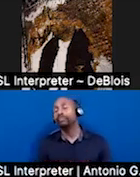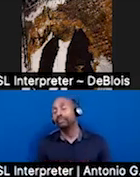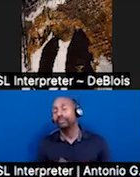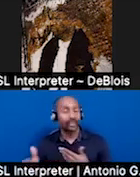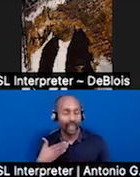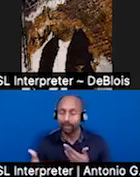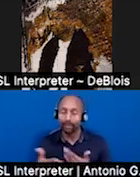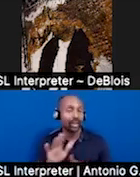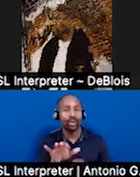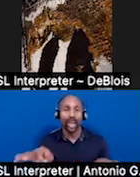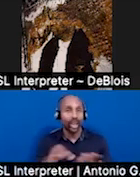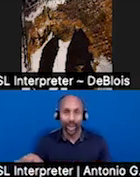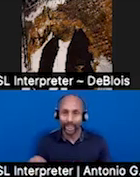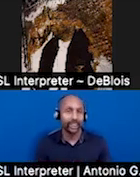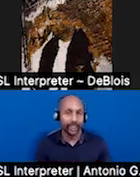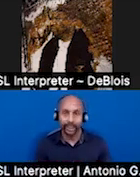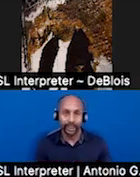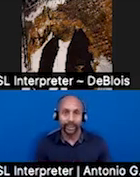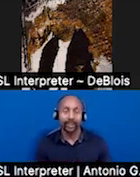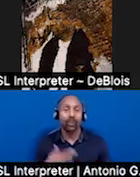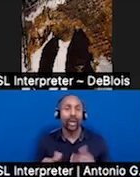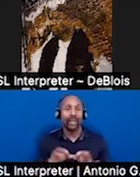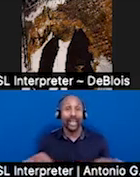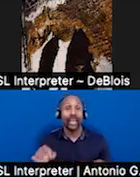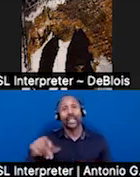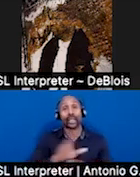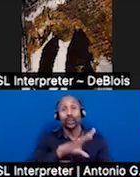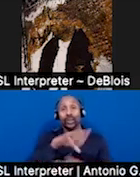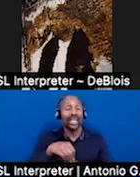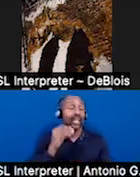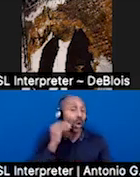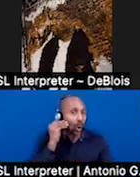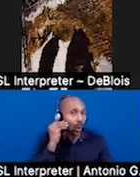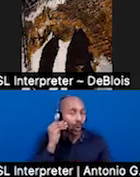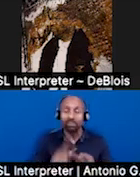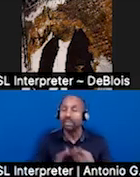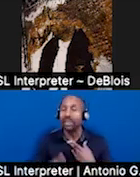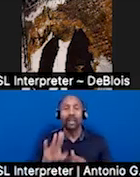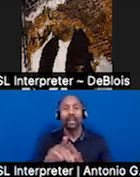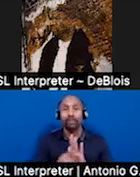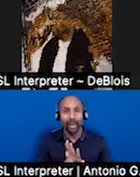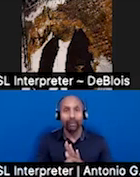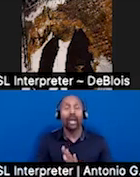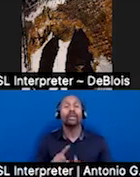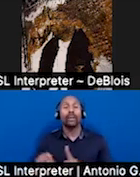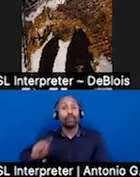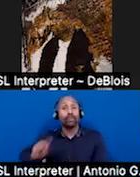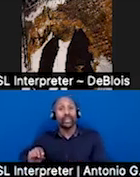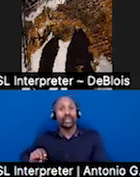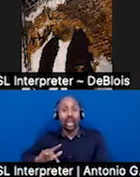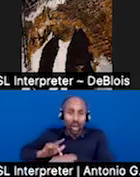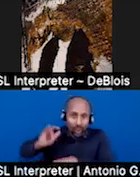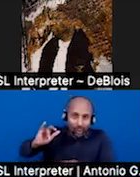what language is spoken at home, no matter what background, that they start to develop that relationship and know